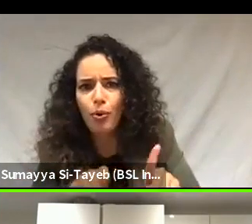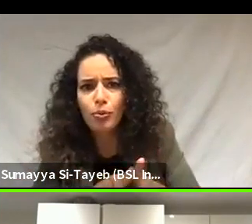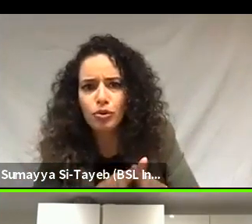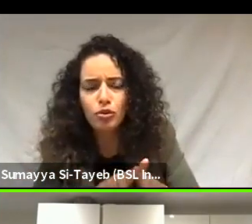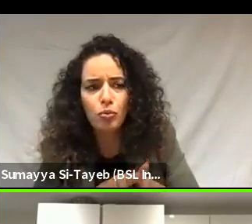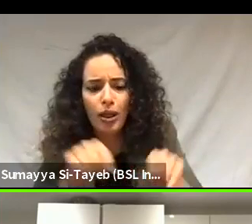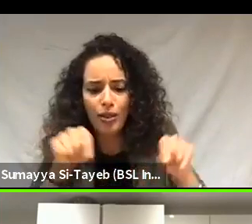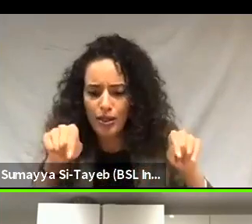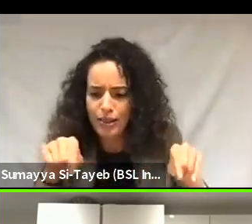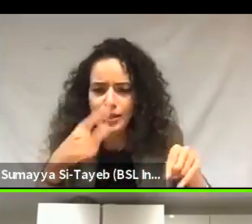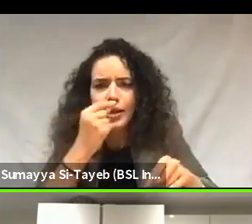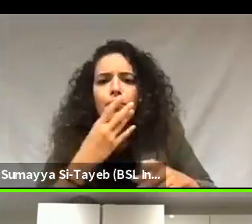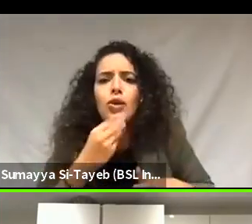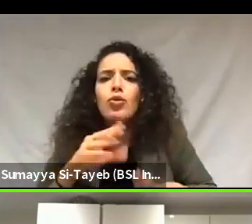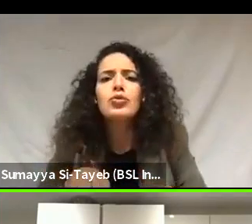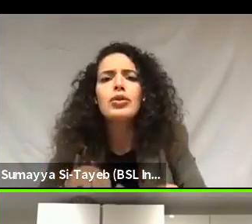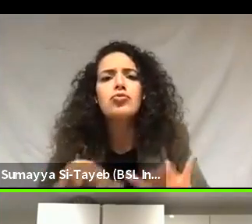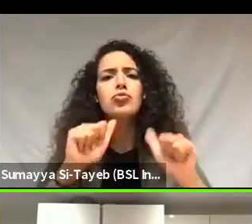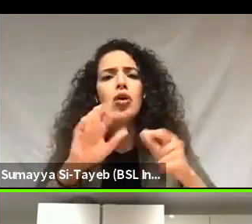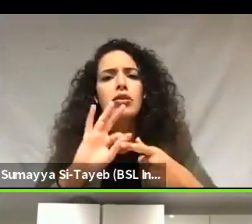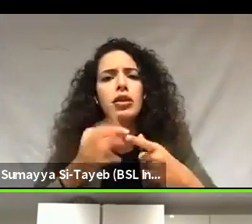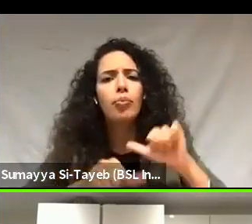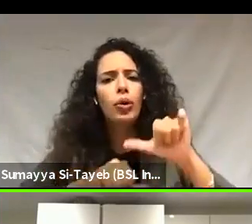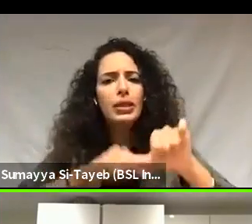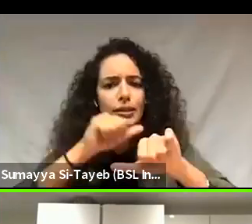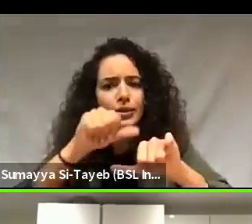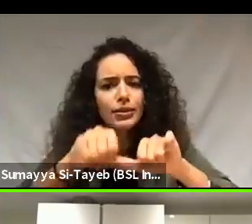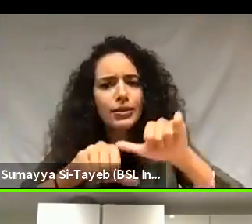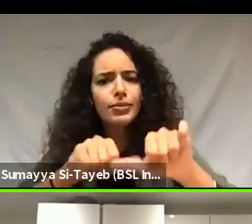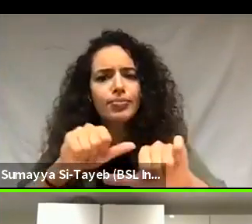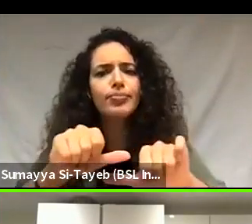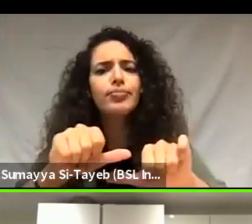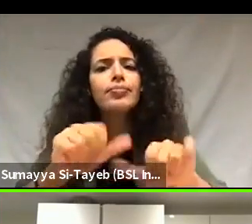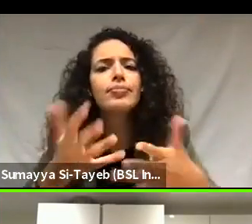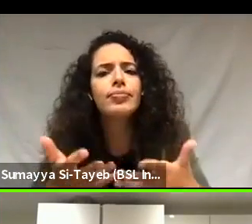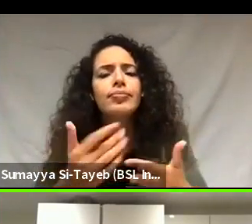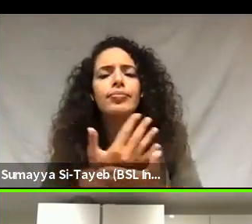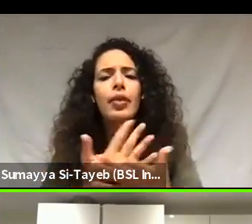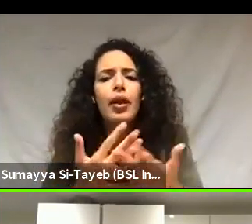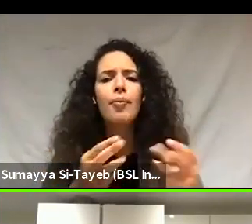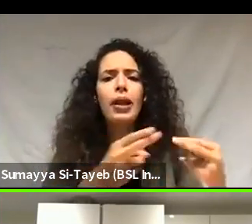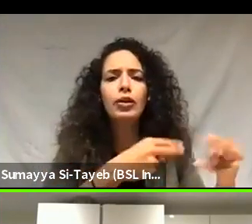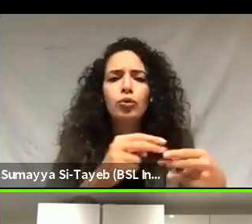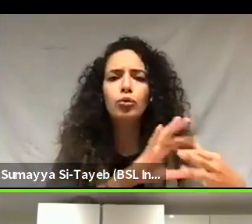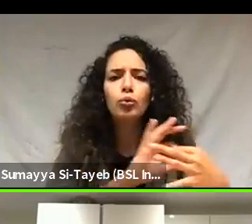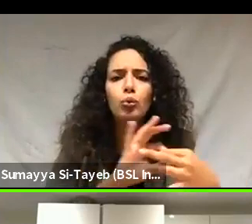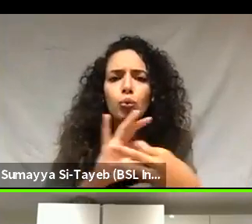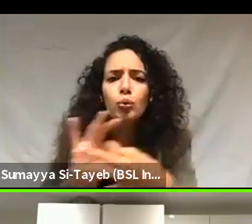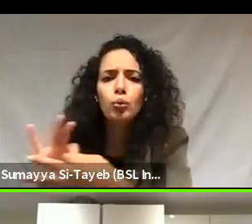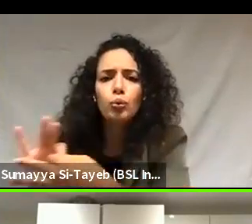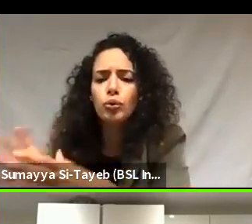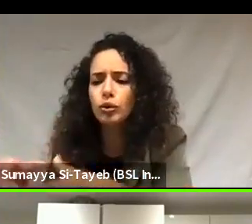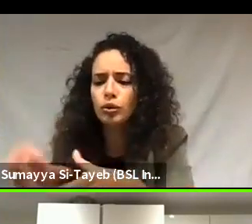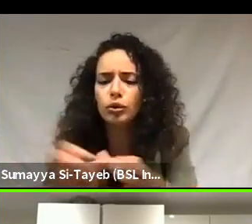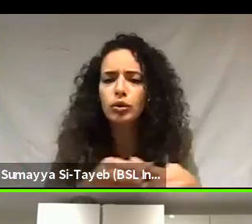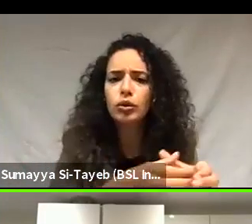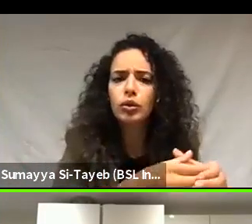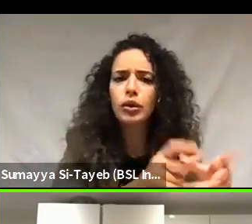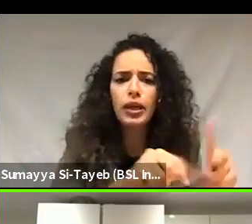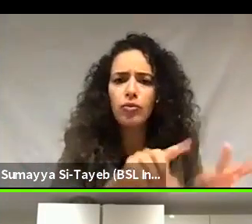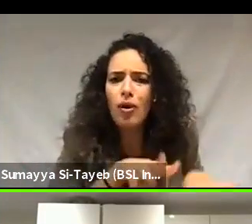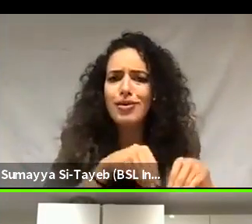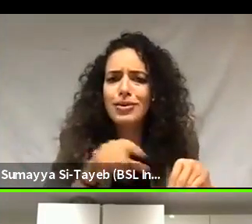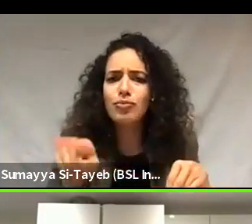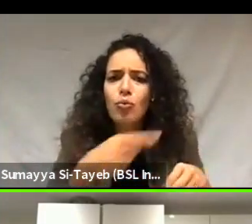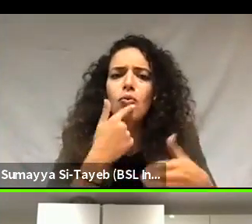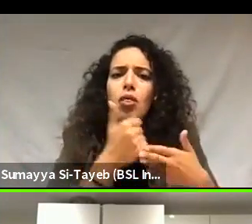point. And I think a lot of news outlets, even if they wouldn't necessarily end up adopting all the recommendations, would find that a really